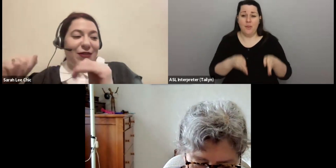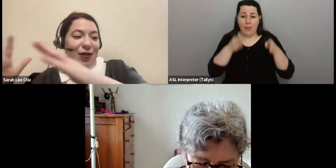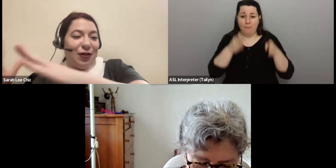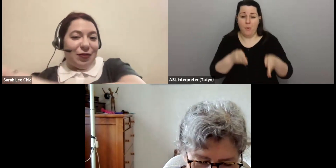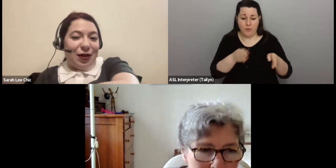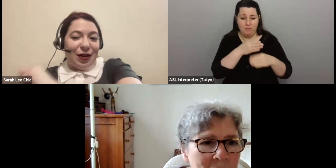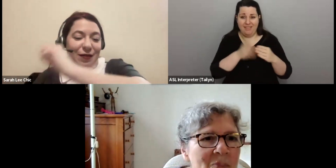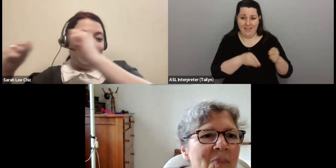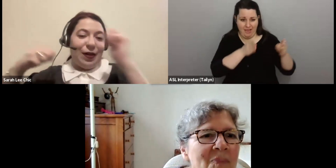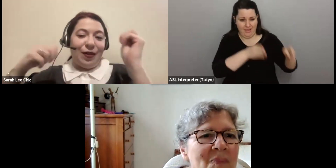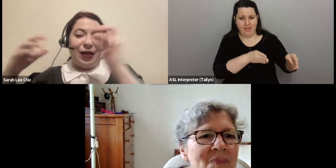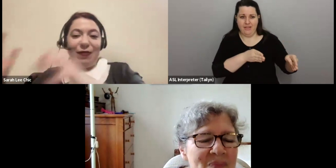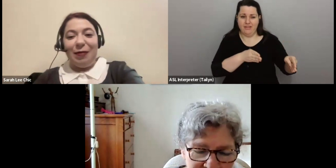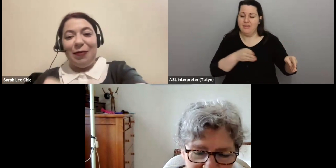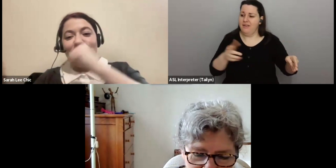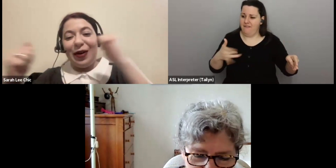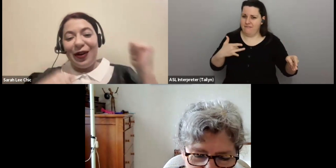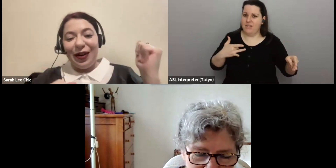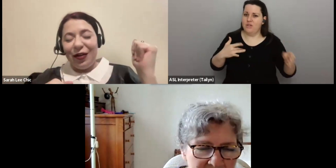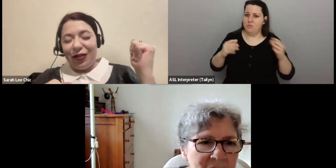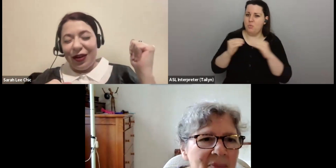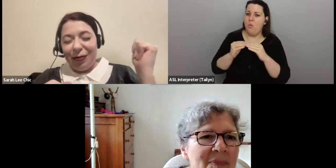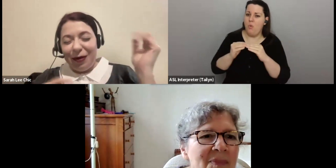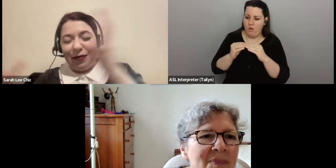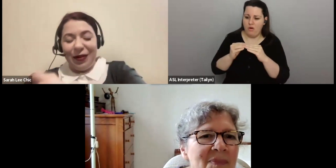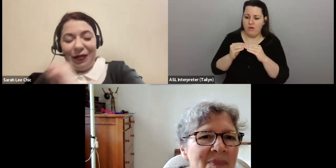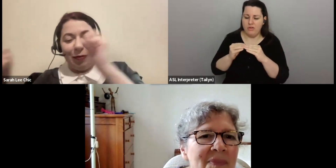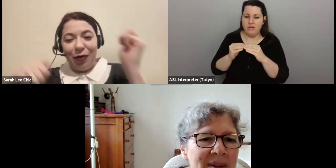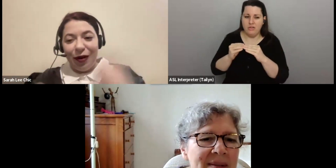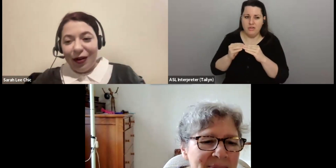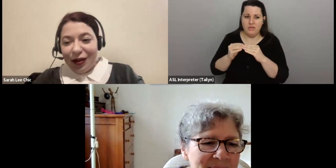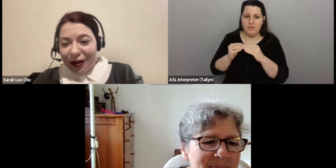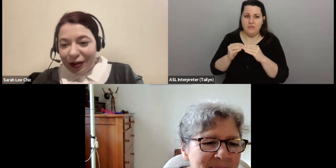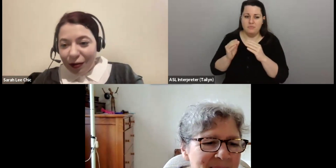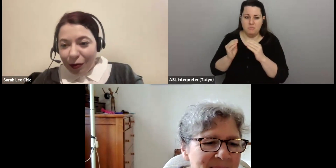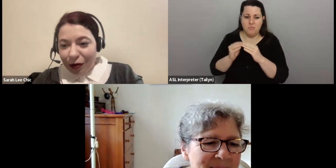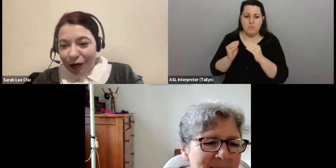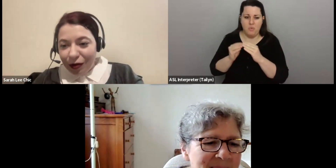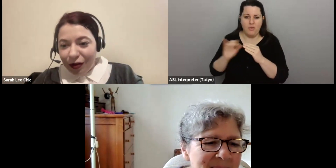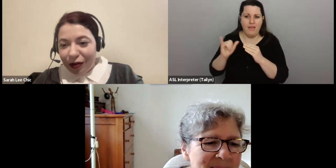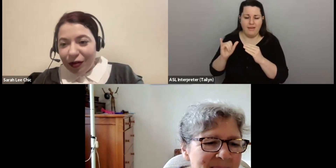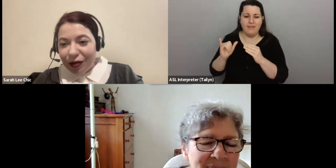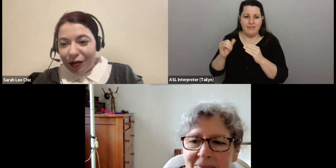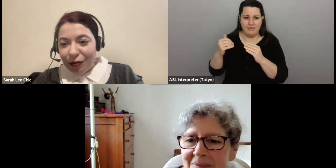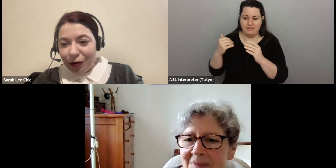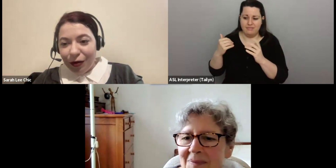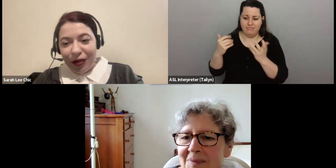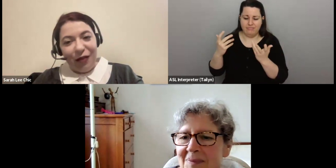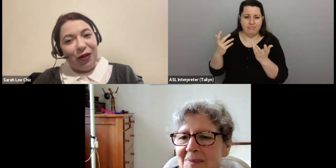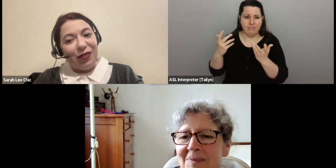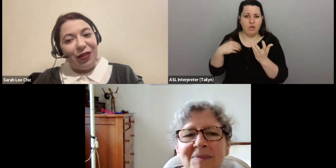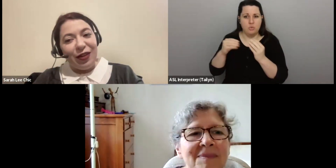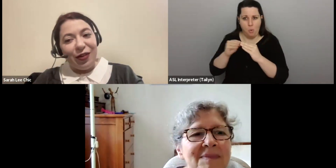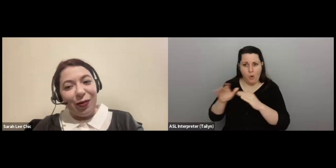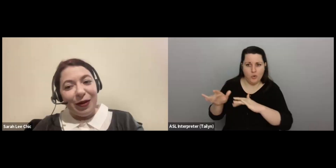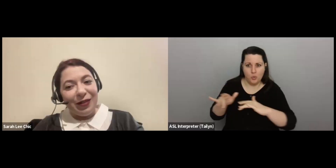makes the rug feel even more, or the carpet feel even more like there's more to roll, that